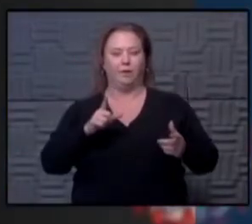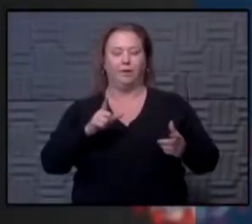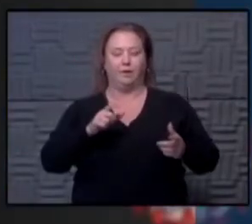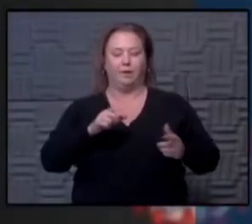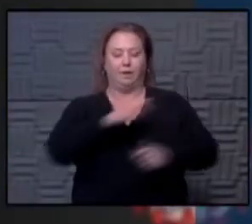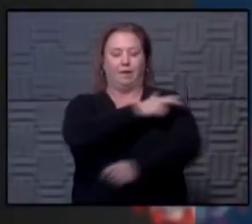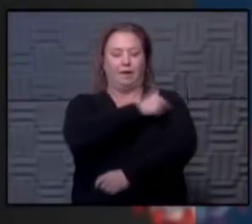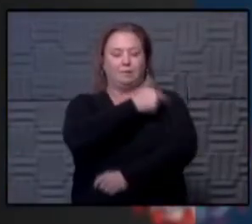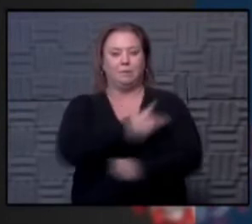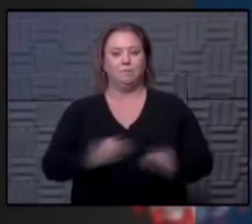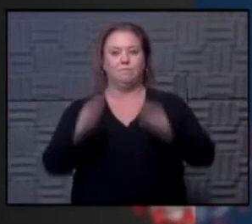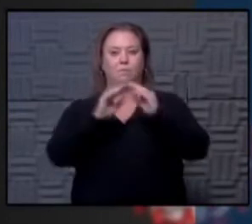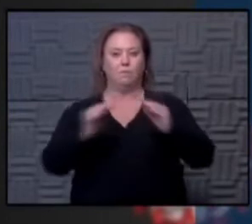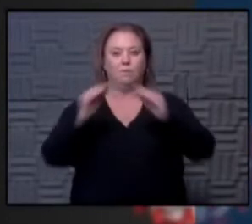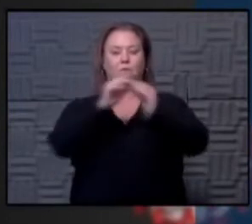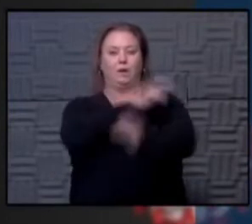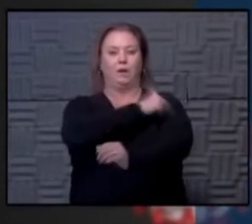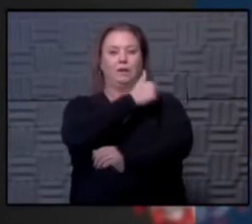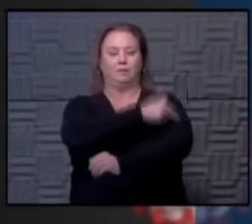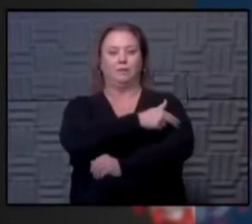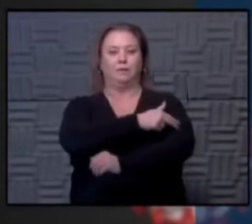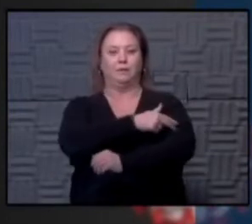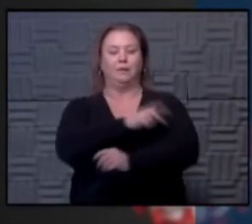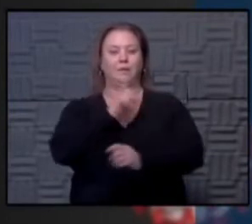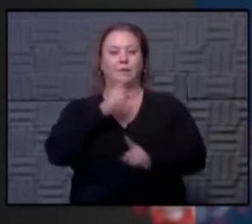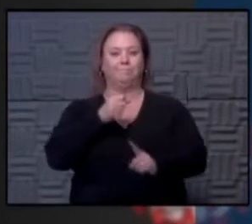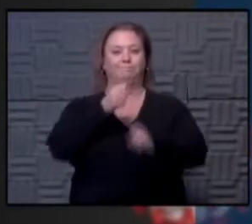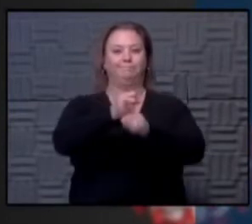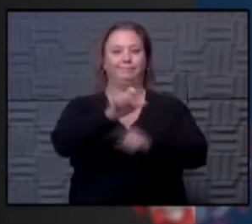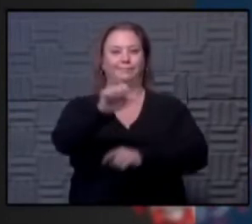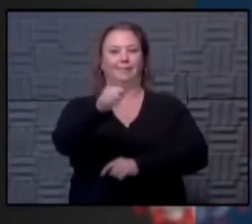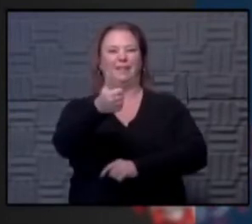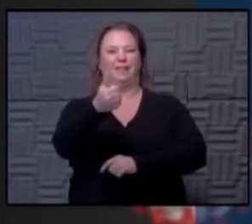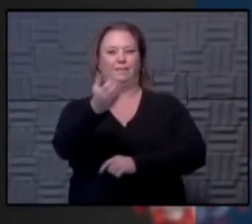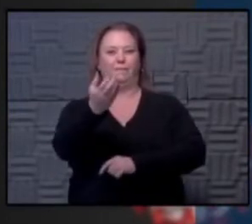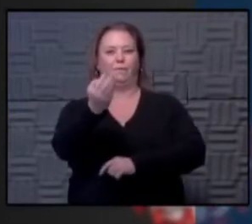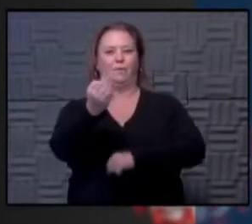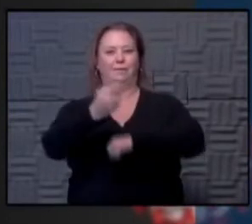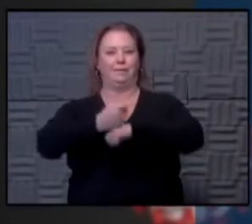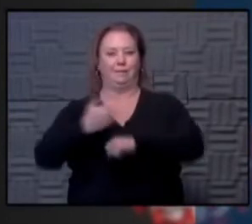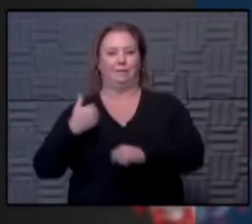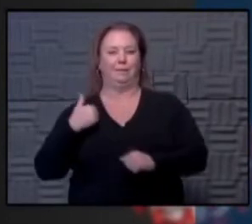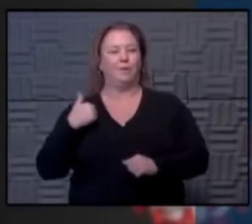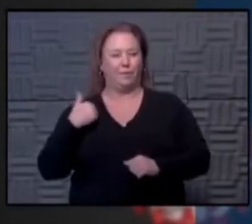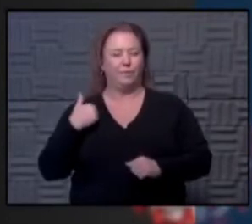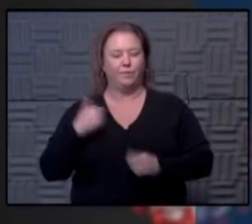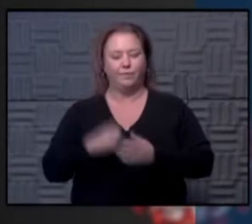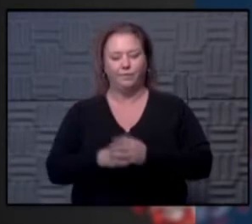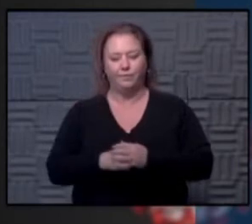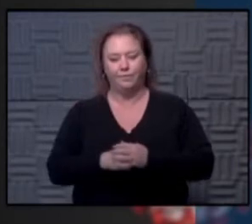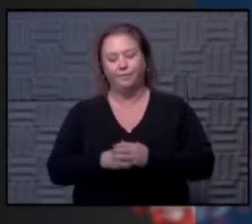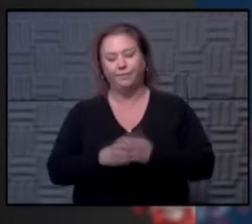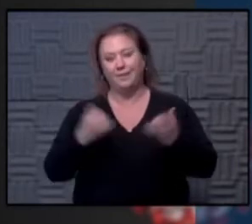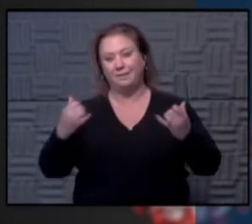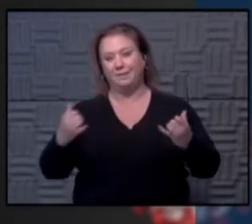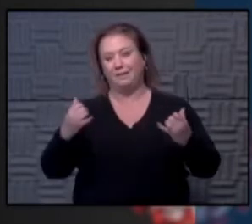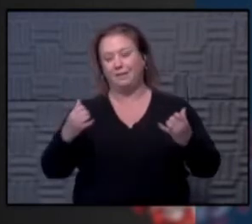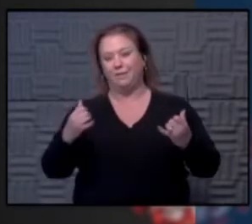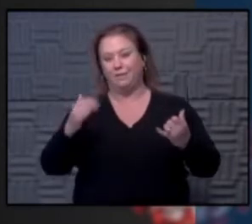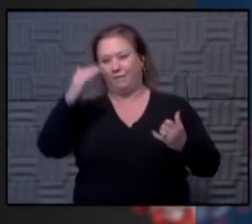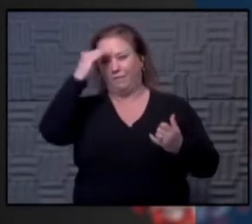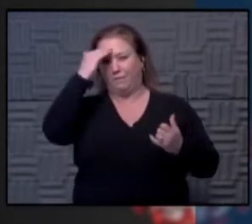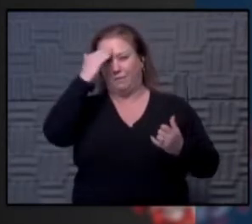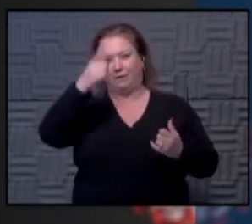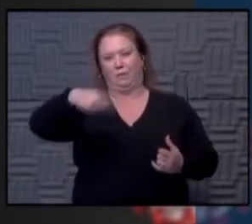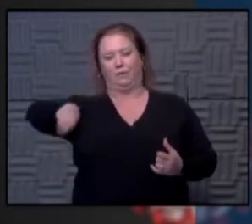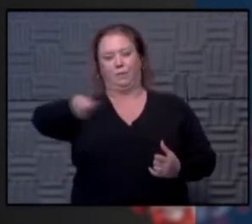hospitalizations due to infections that were transmitted 10 or 14 days ago right now. And this is, by now, probably familiar for